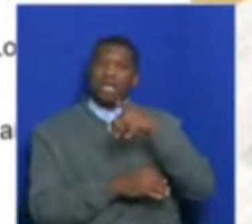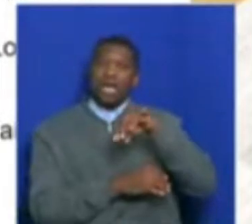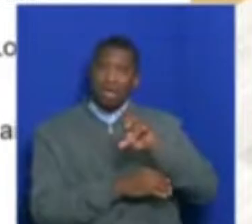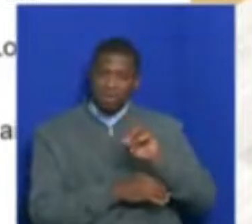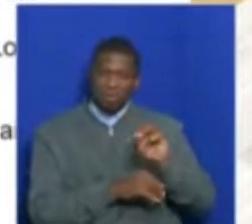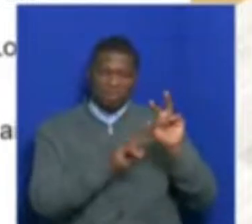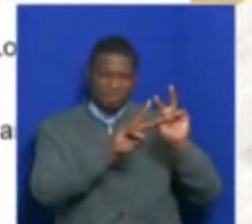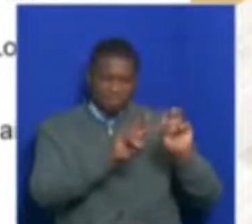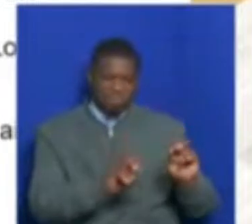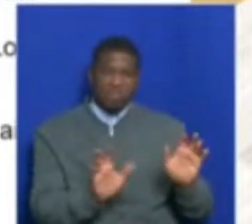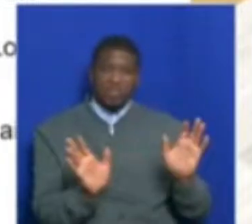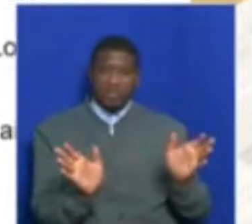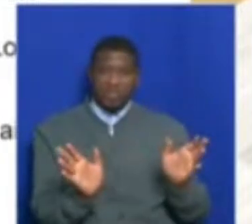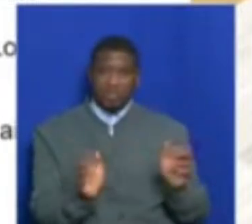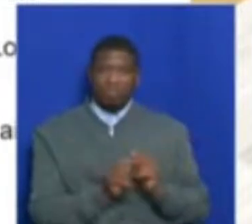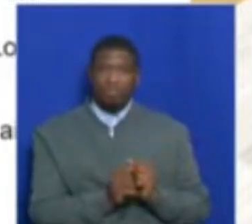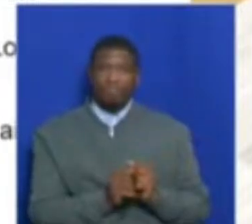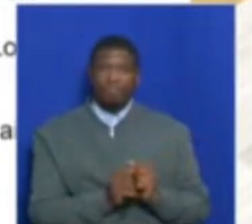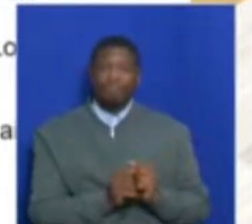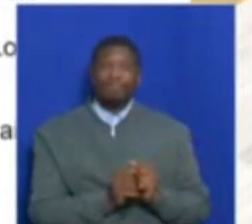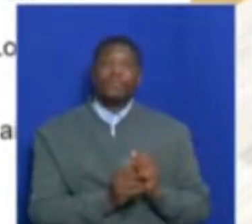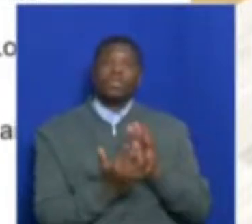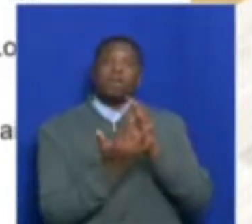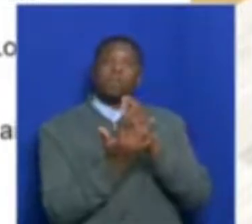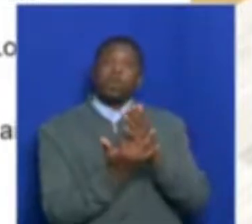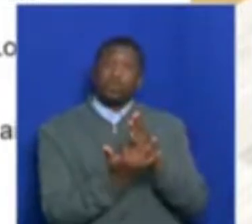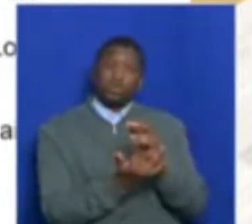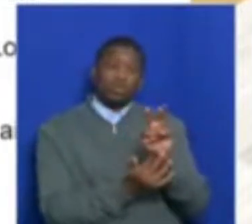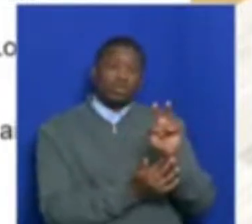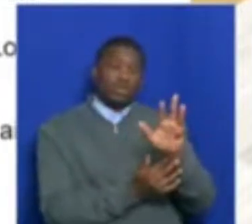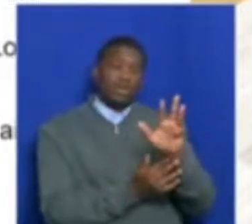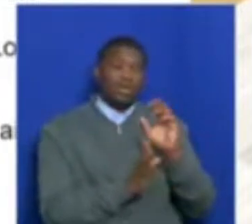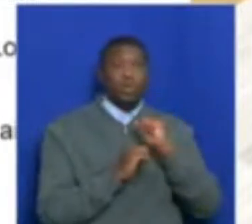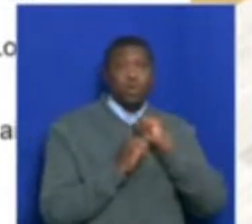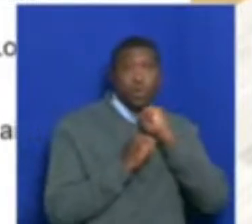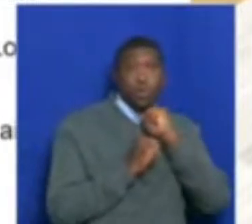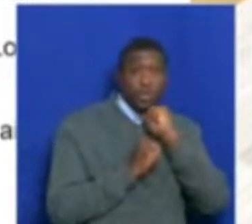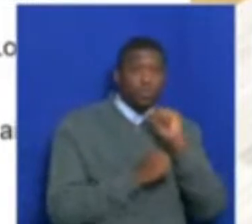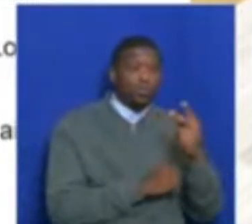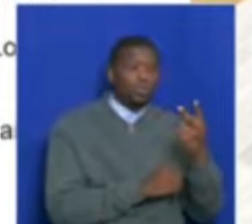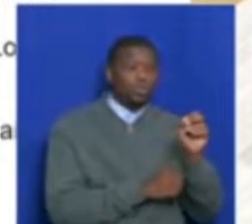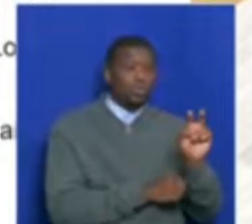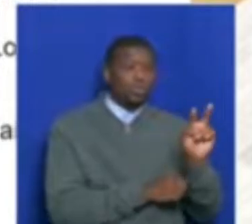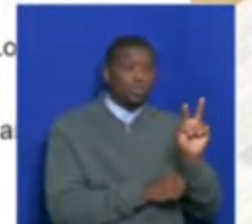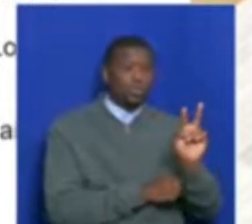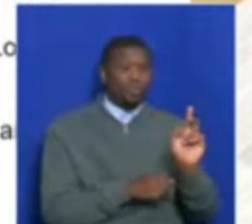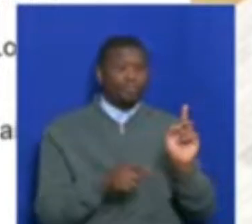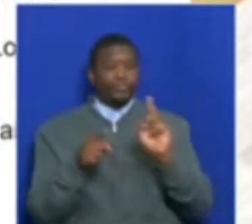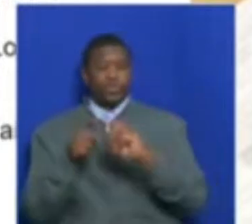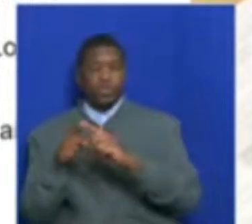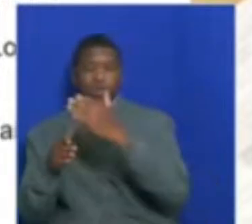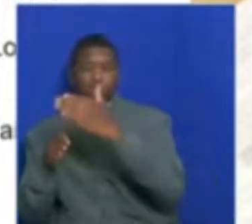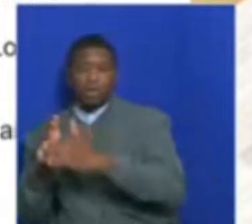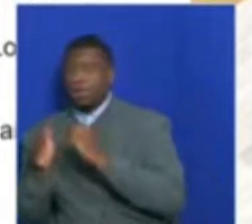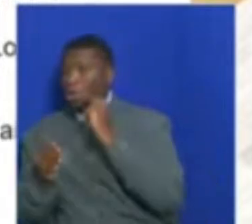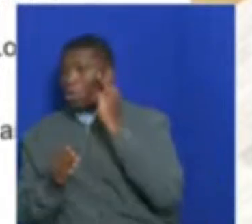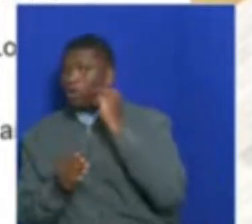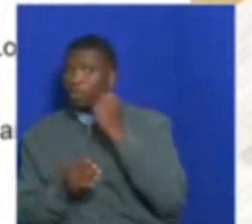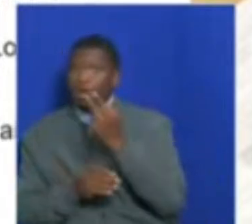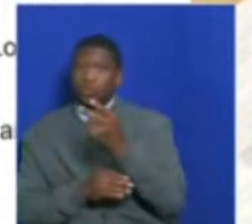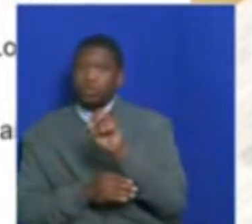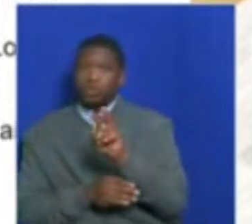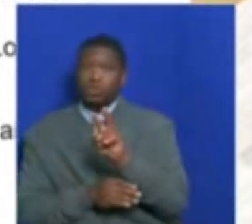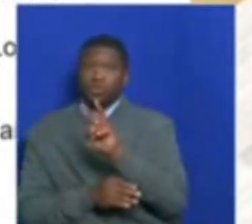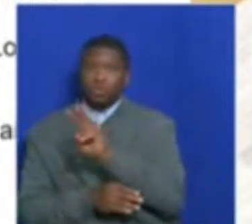Between 29 August 2022 and the end of November 2022, over 430,000